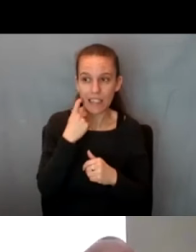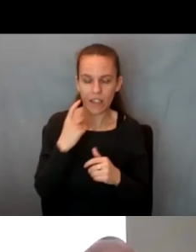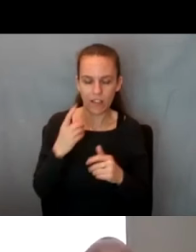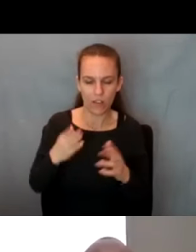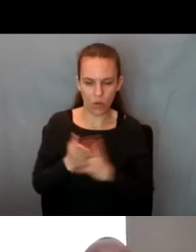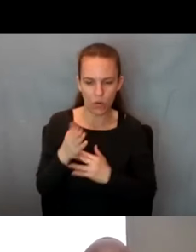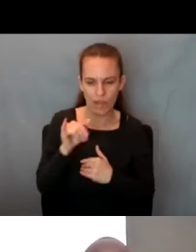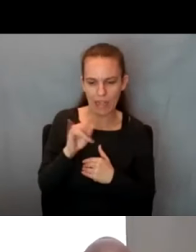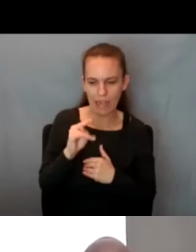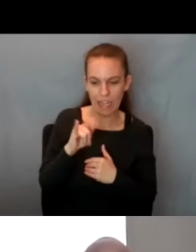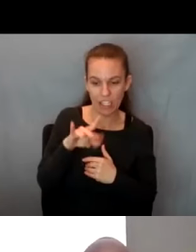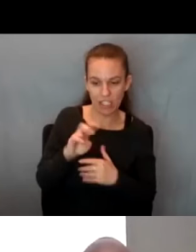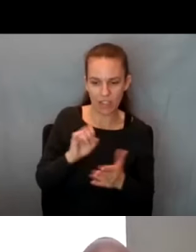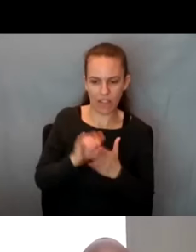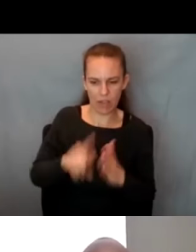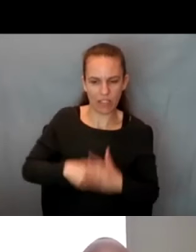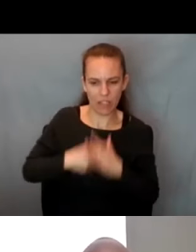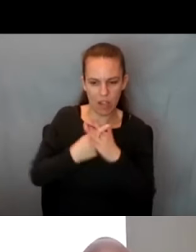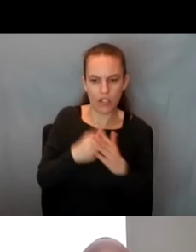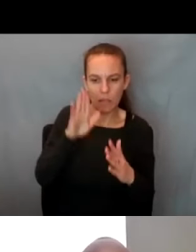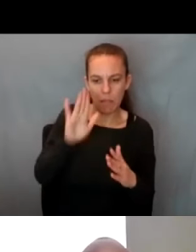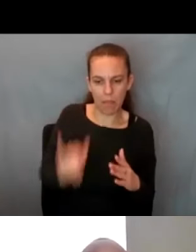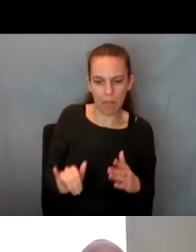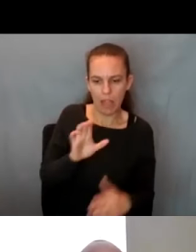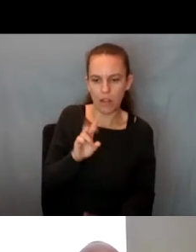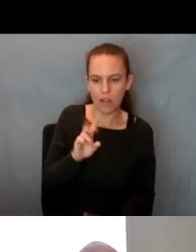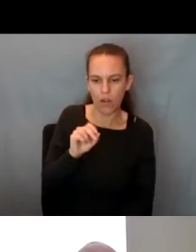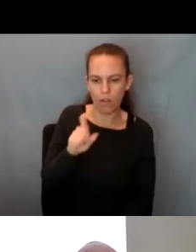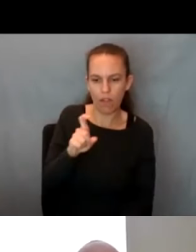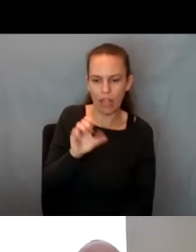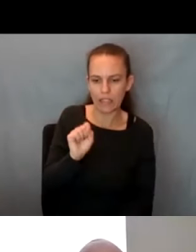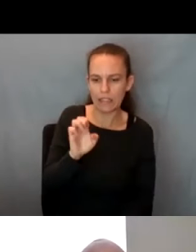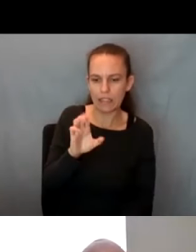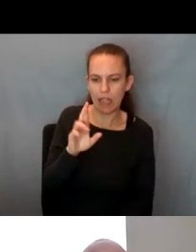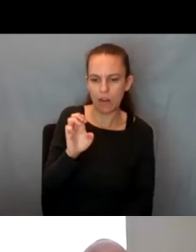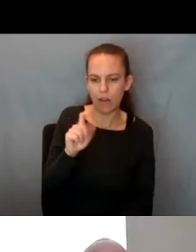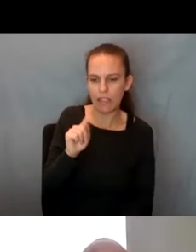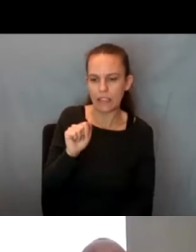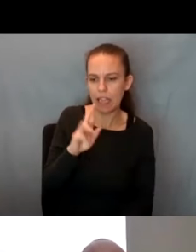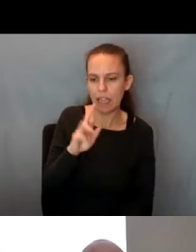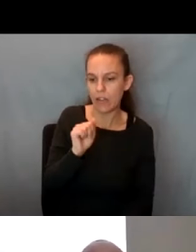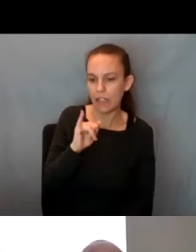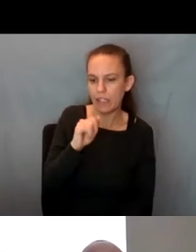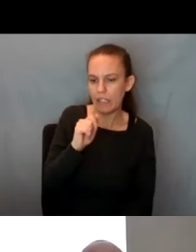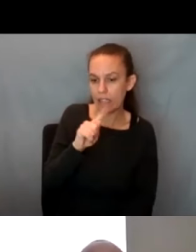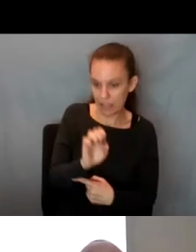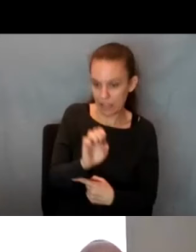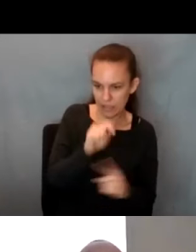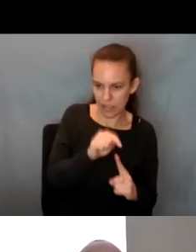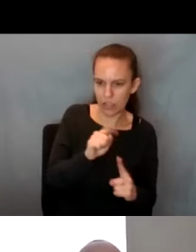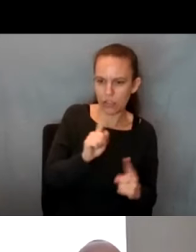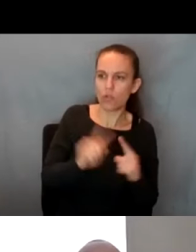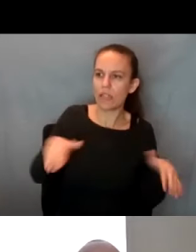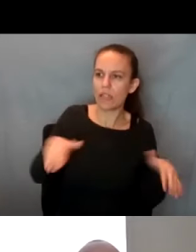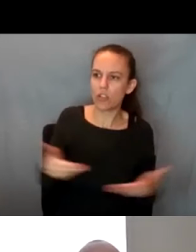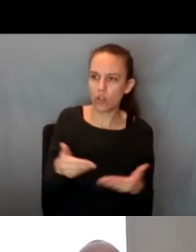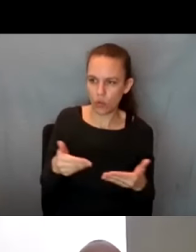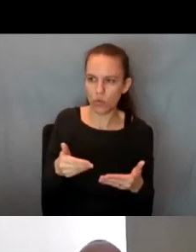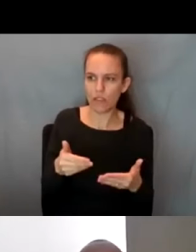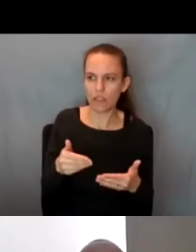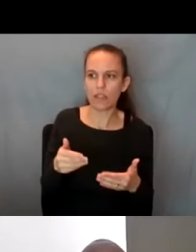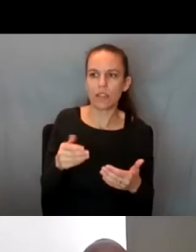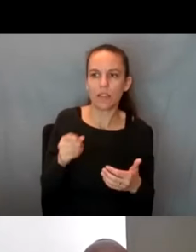that was launched by the COVAX Secretariat to introduce as a first wave the Pfizer